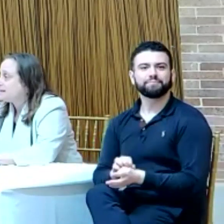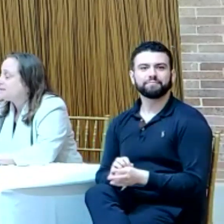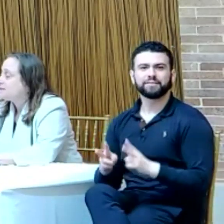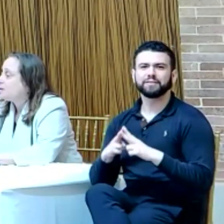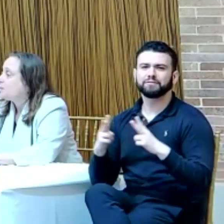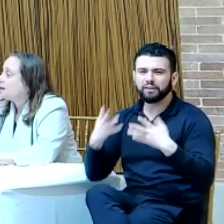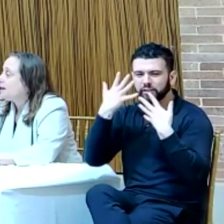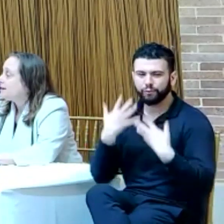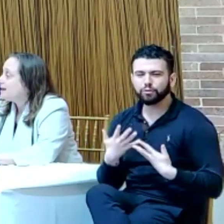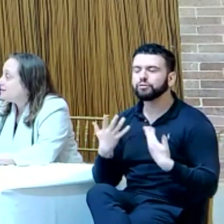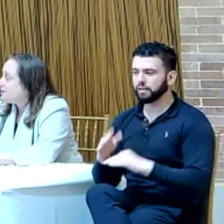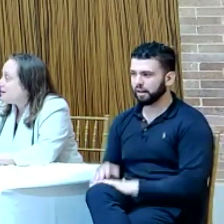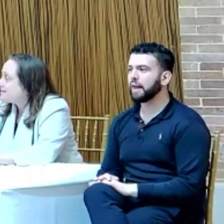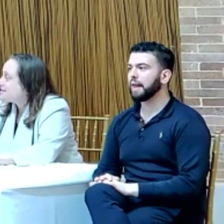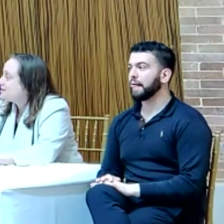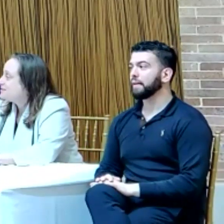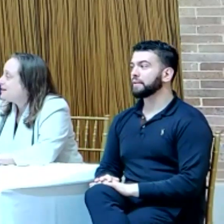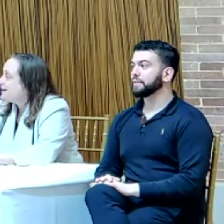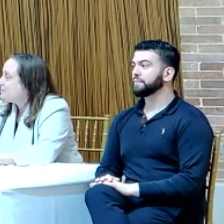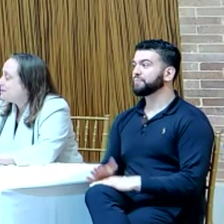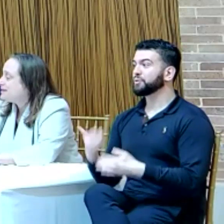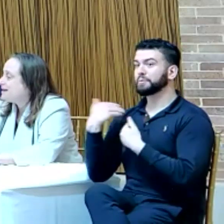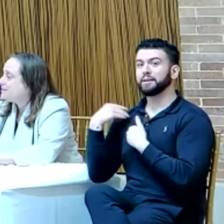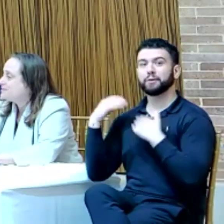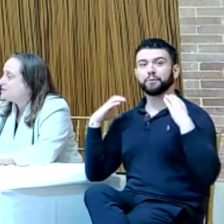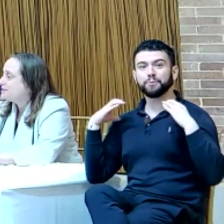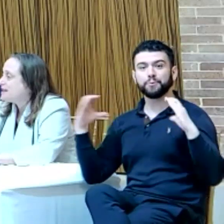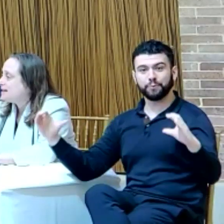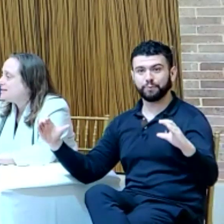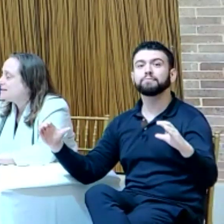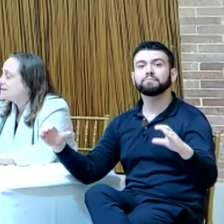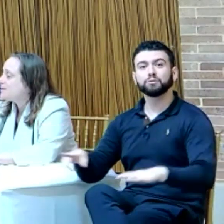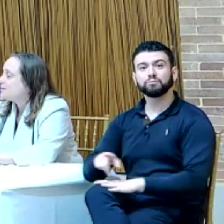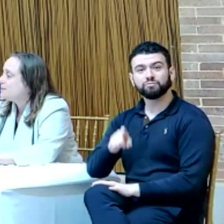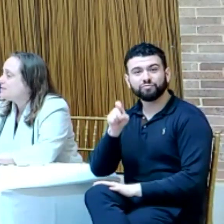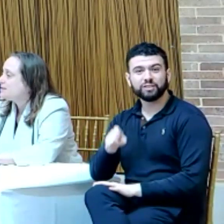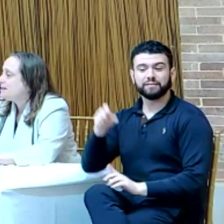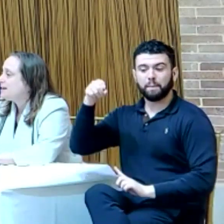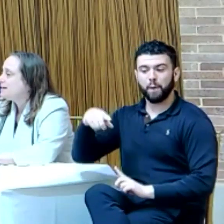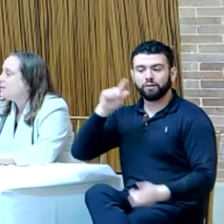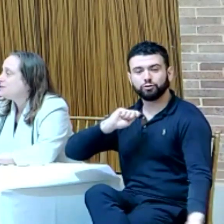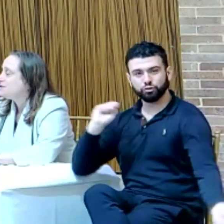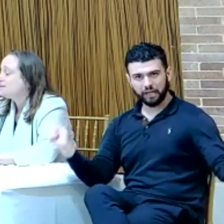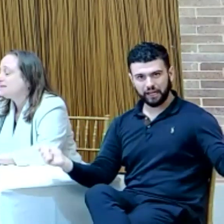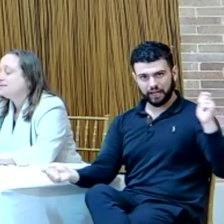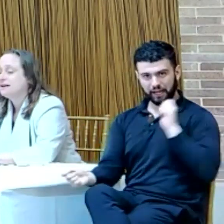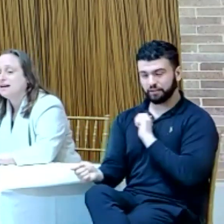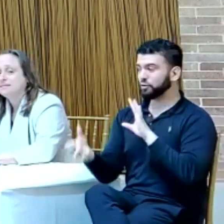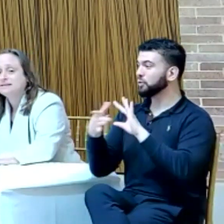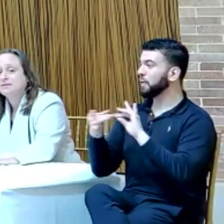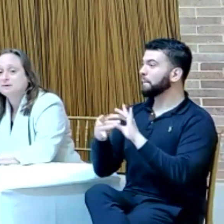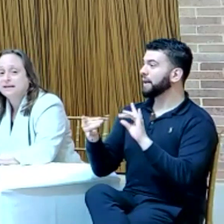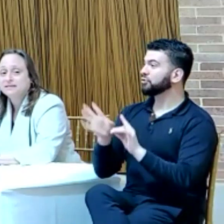sadly so counting on you all to help um turn the tide on this I will mention that um we do receive